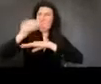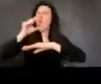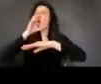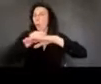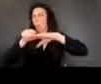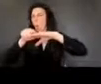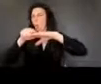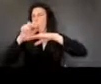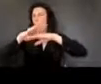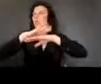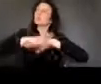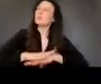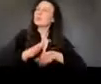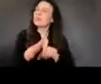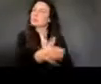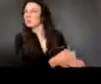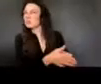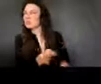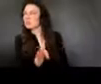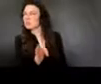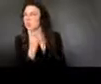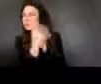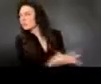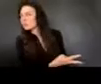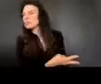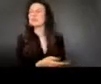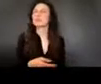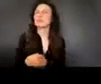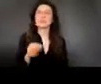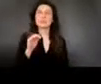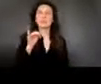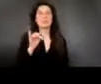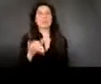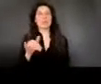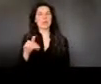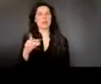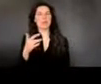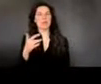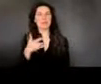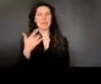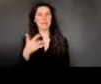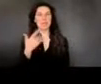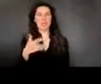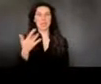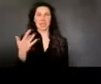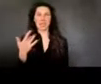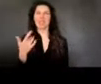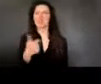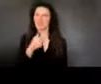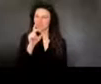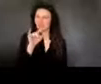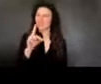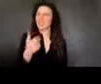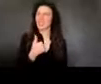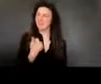And that's, I think, an initial feeling or fear that I had when I started writing about this,